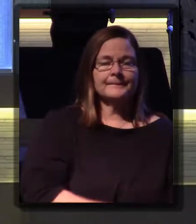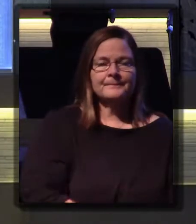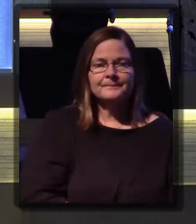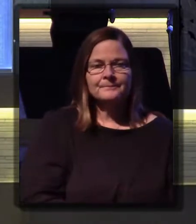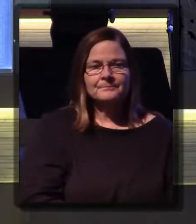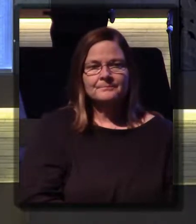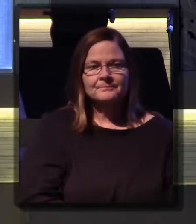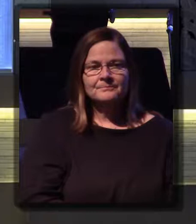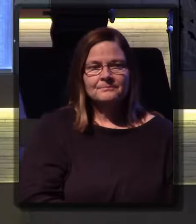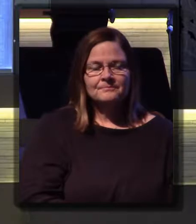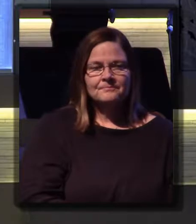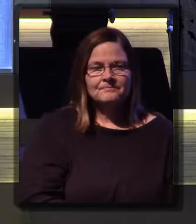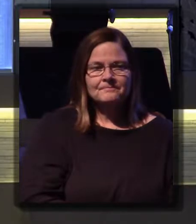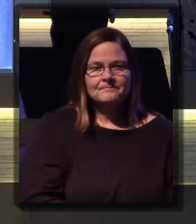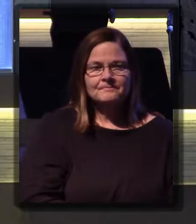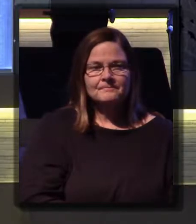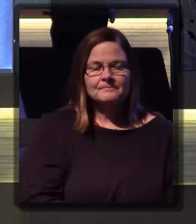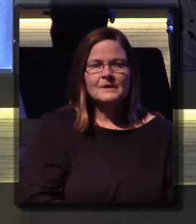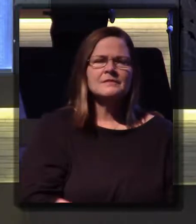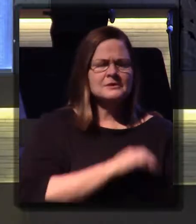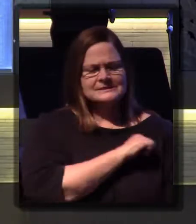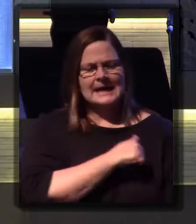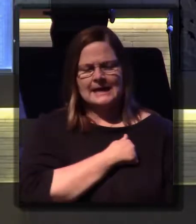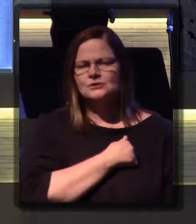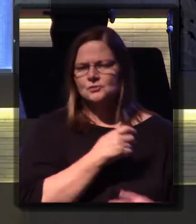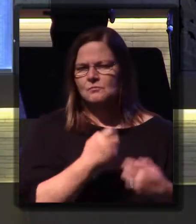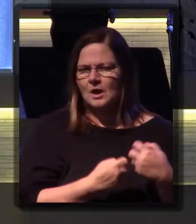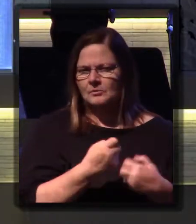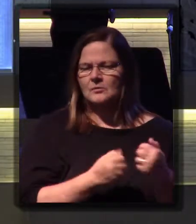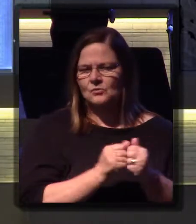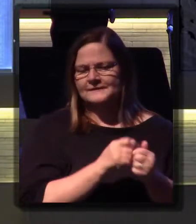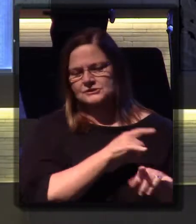who refuses God's authority.